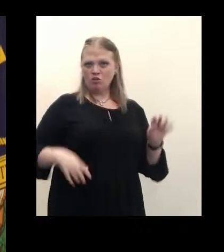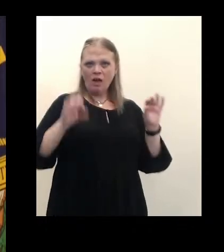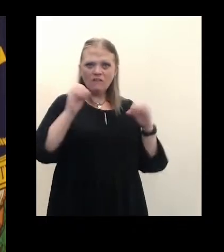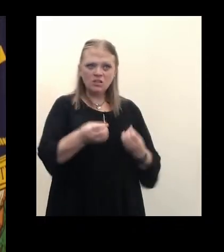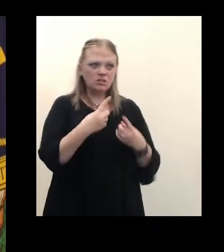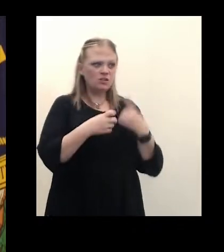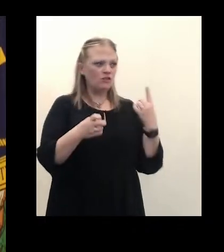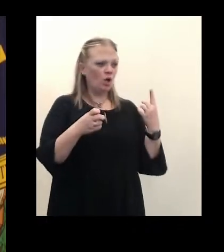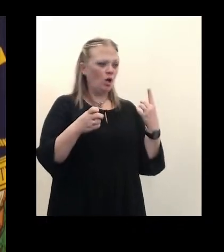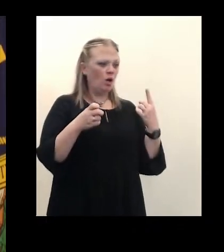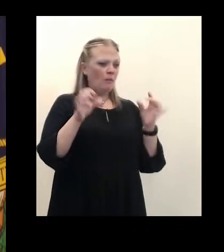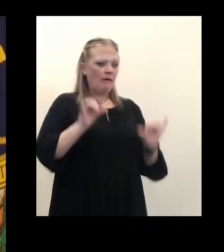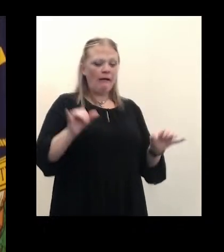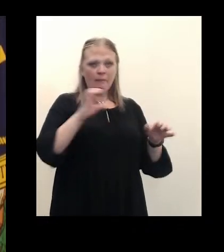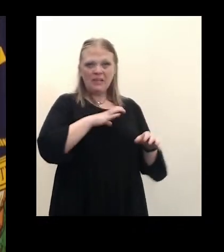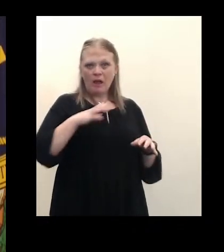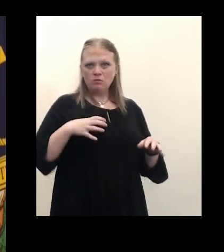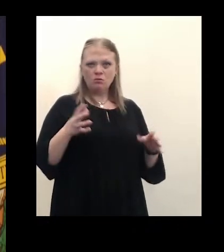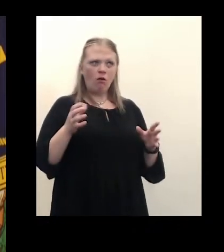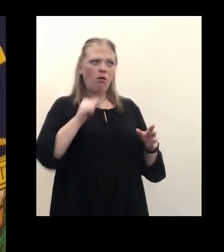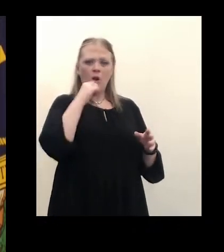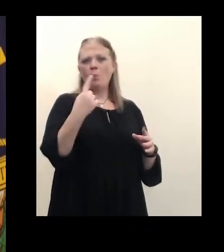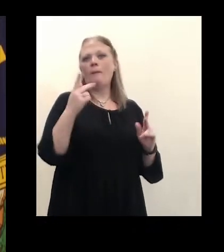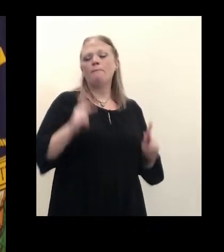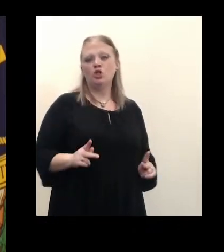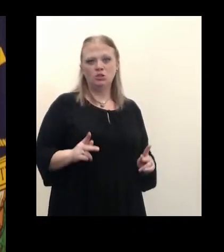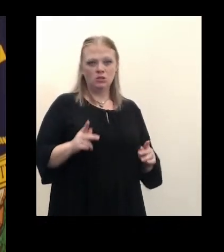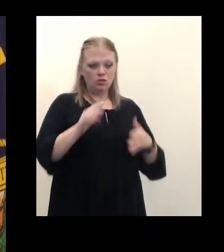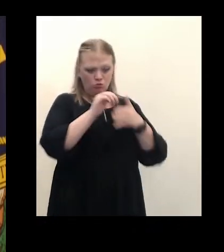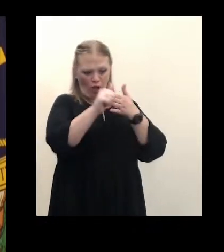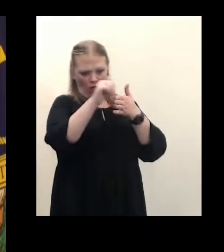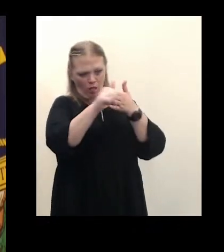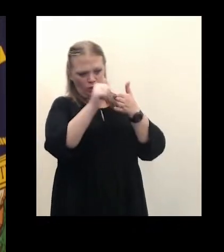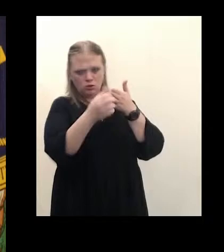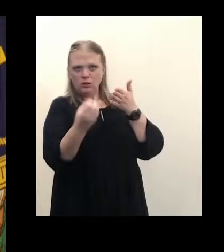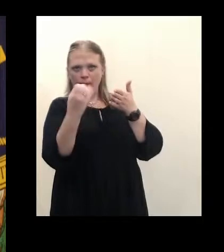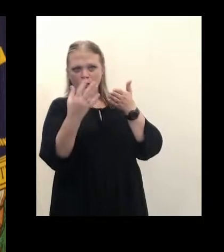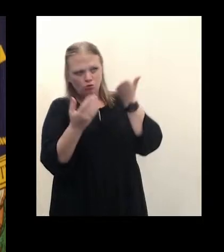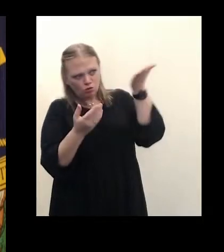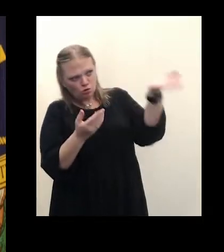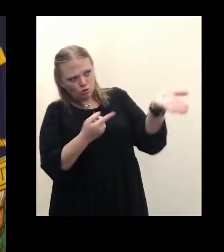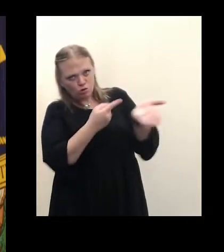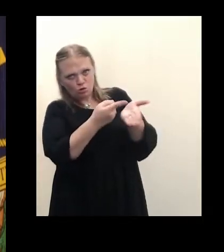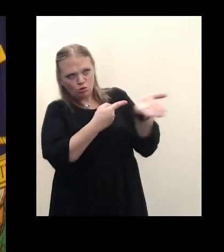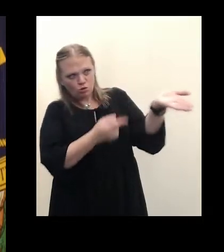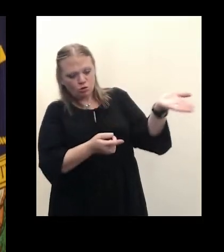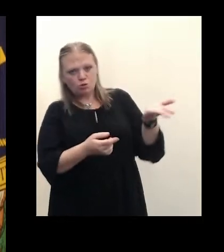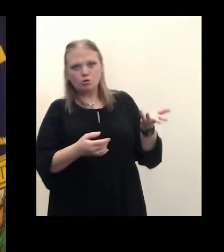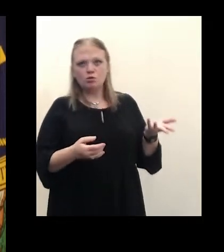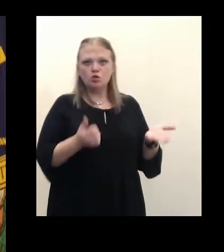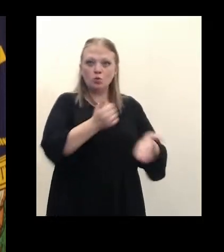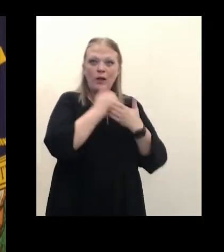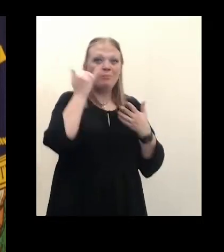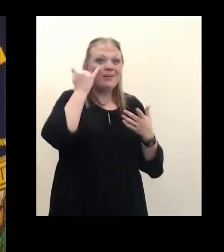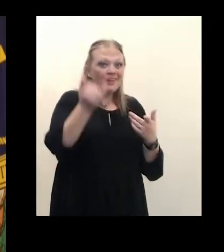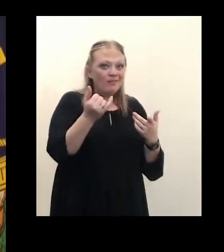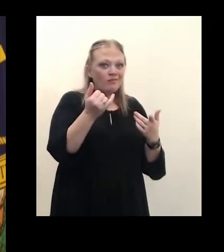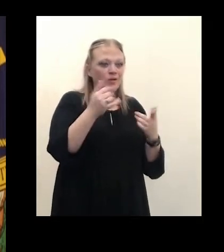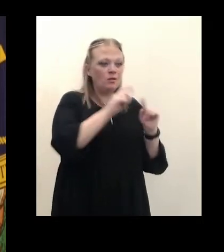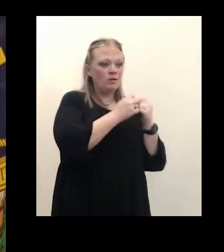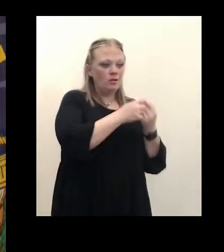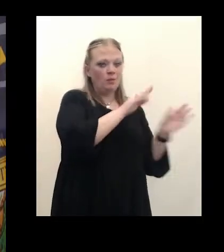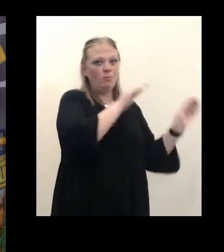Common Council, from anyone, as to the dollars that they'd be willing to offer to help if the team was to move into the city of Buffalo.